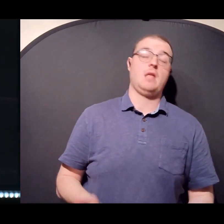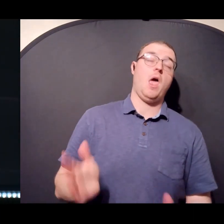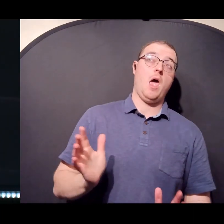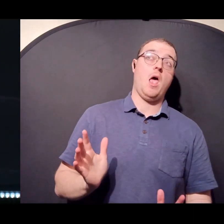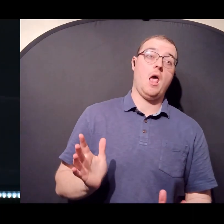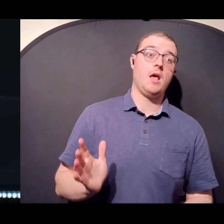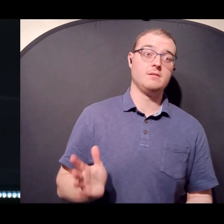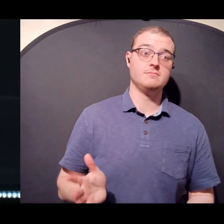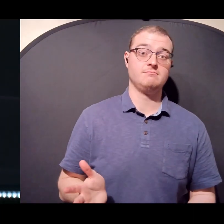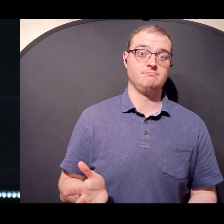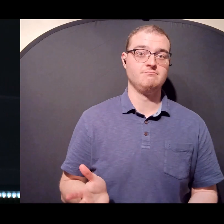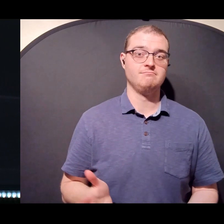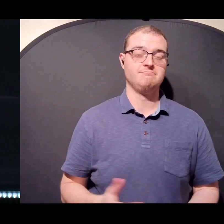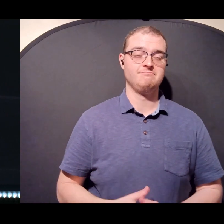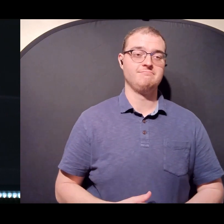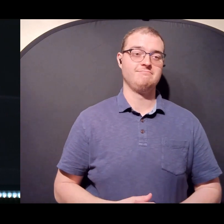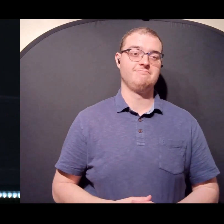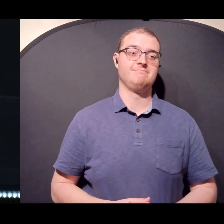glory.